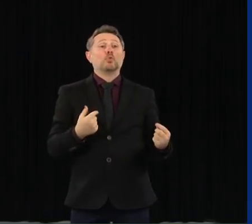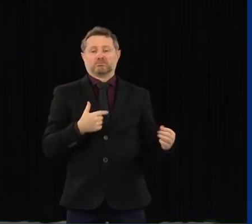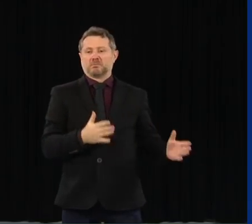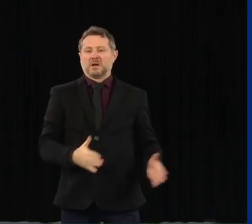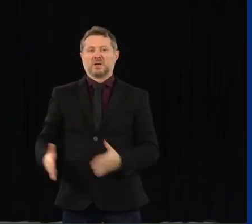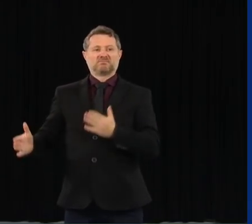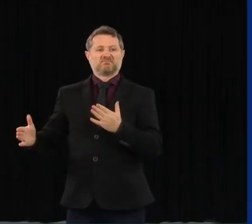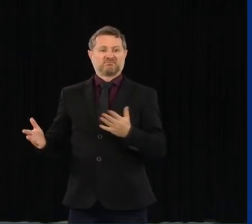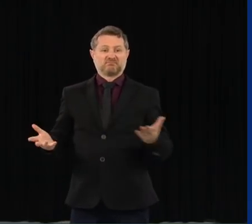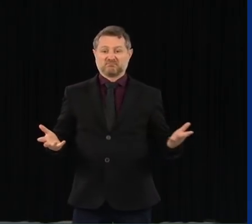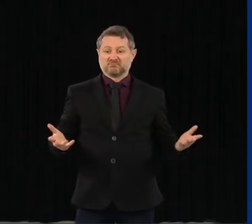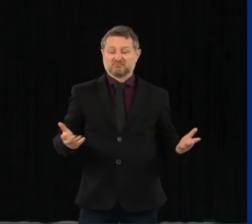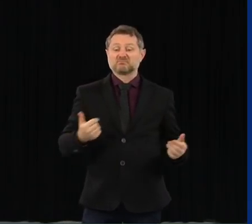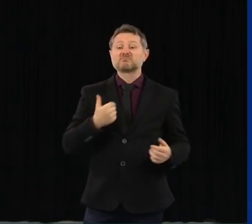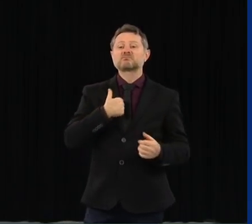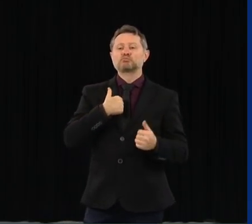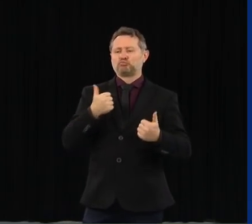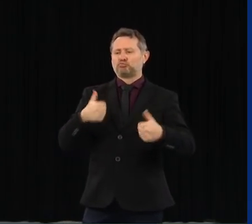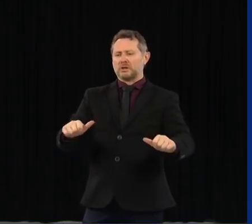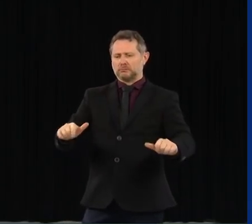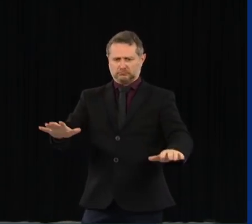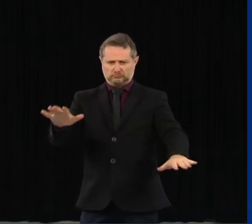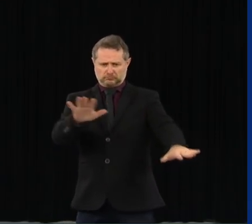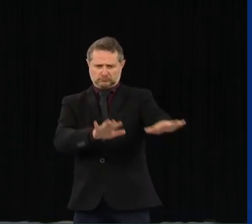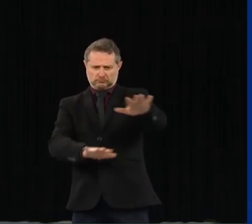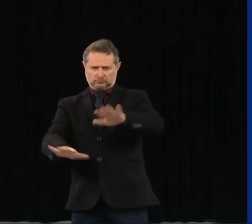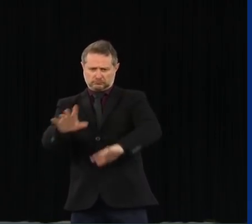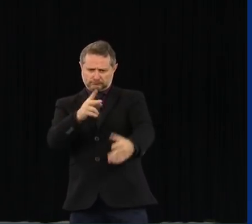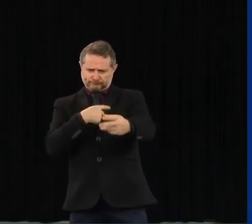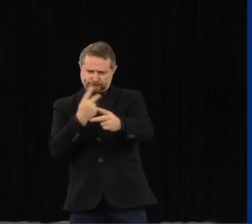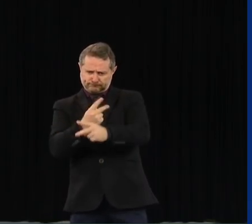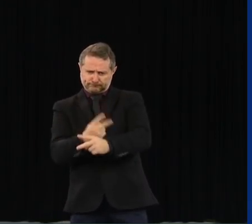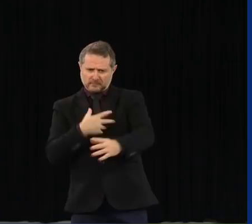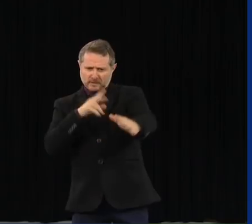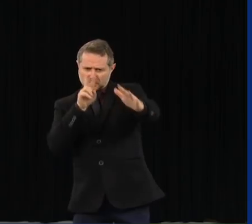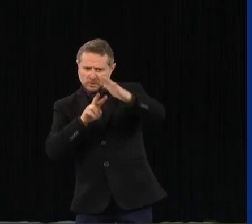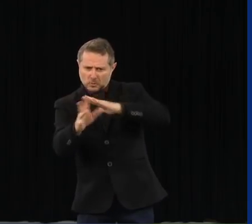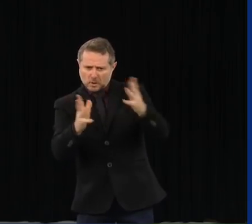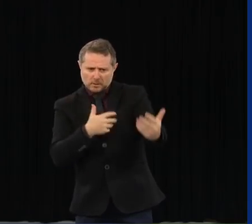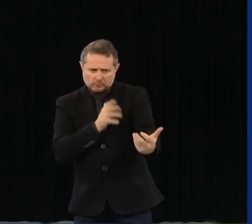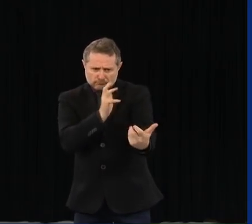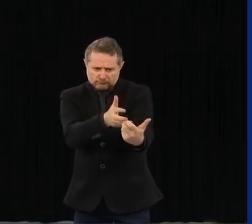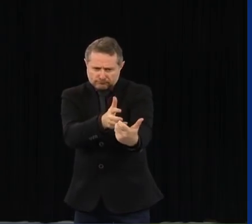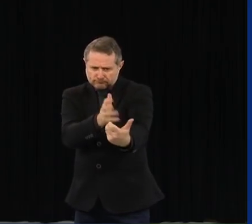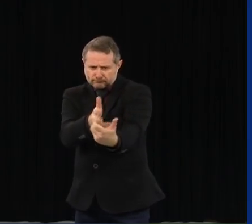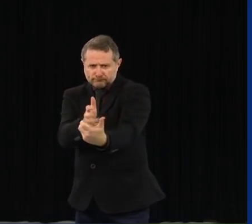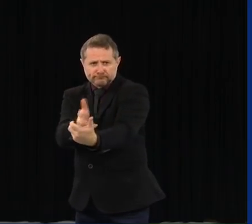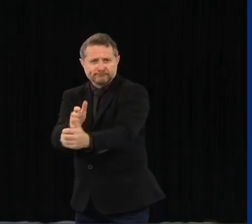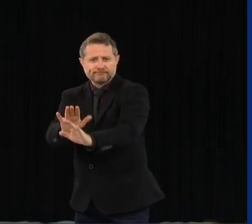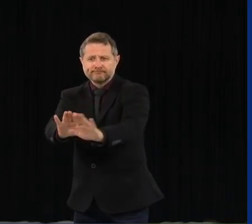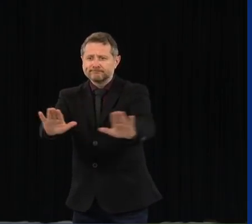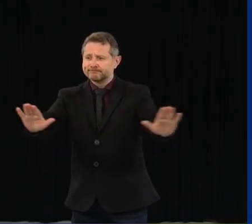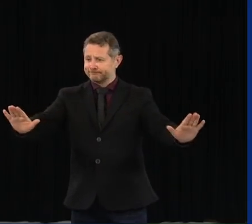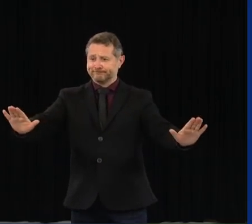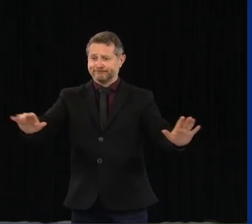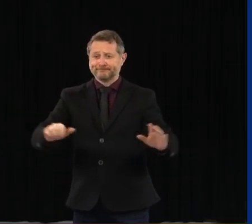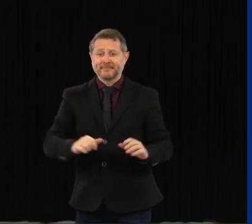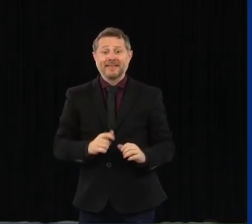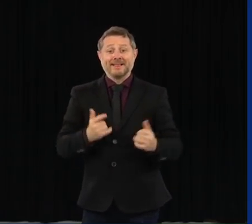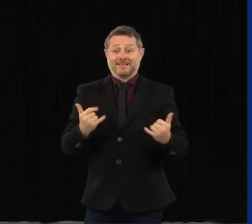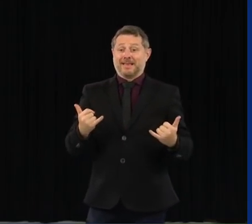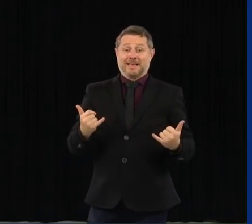to future revenues or losses. So we really start with an assumption, and then what we're